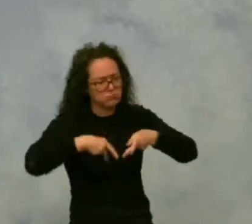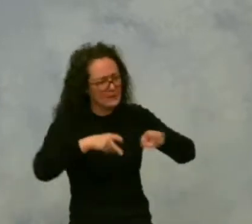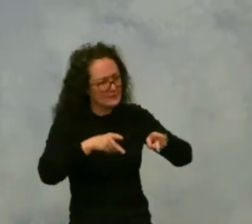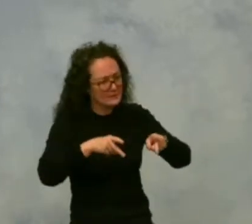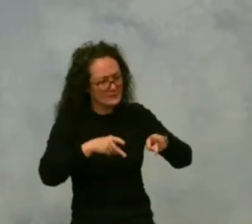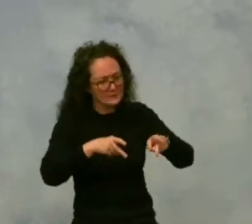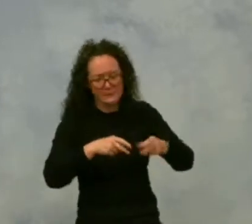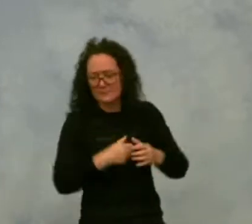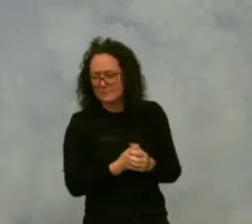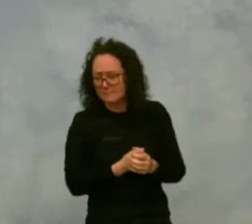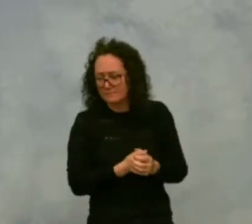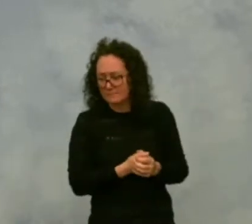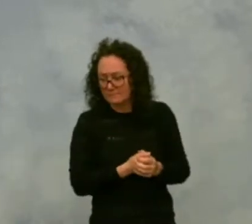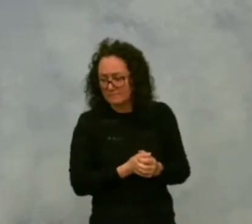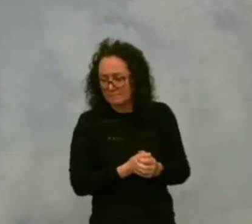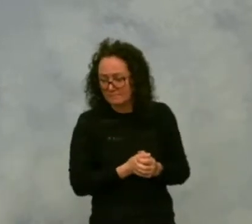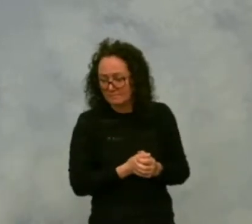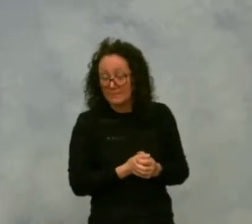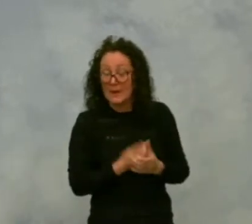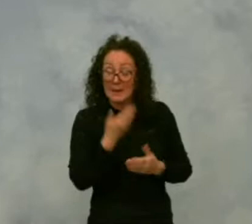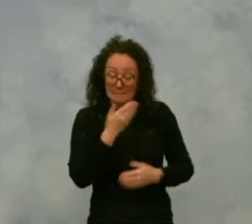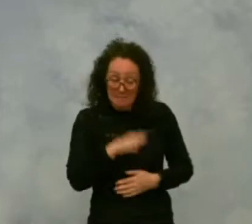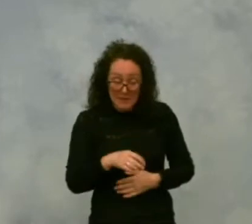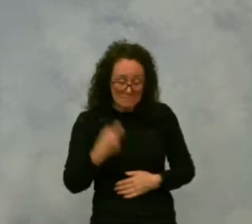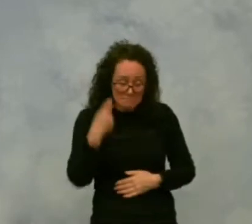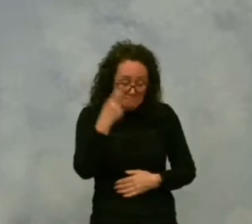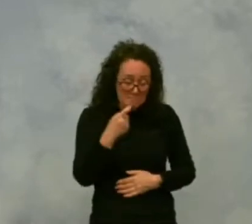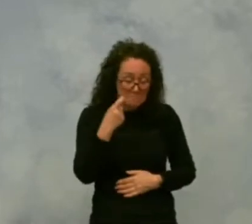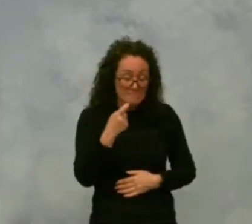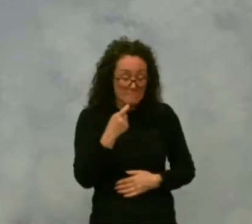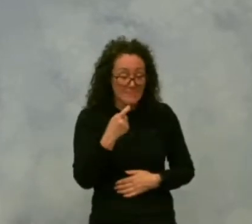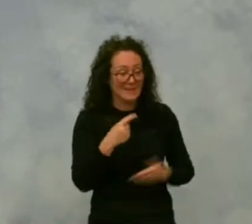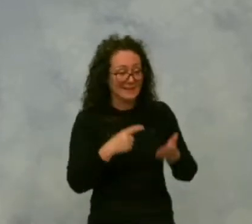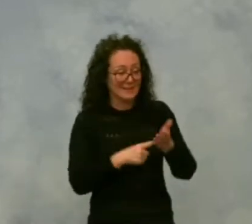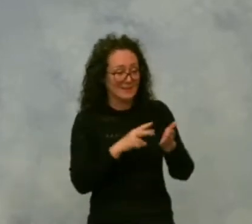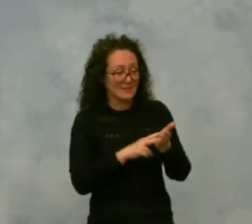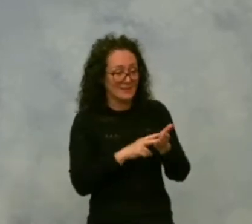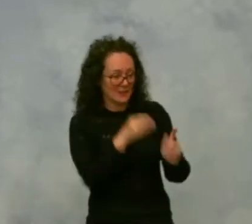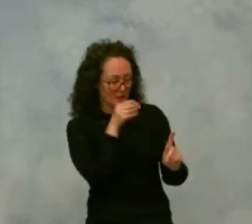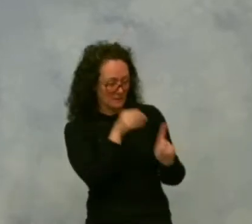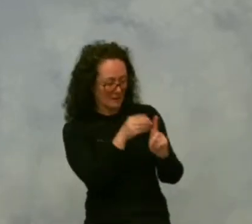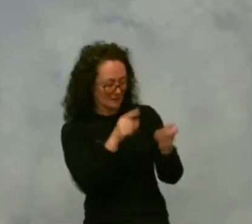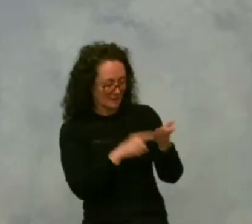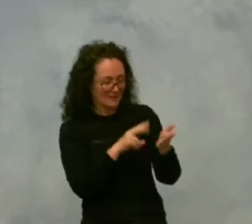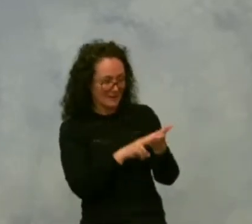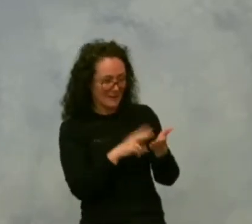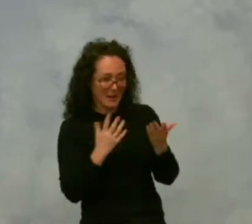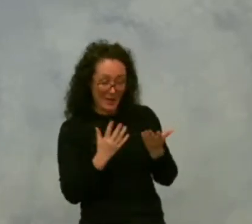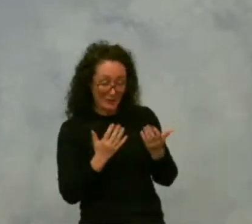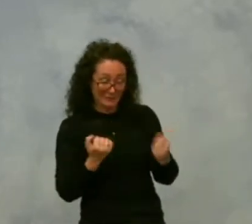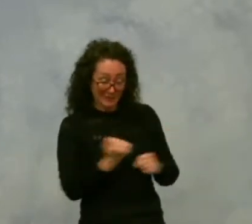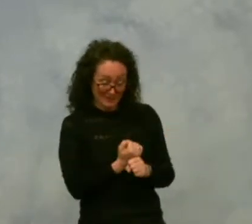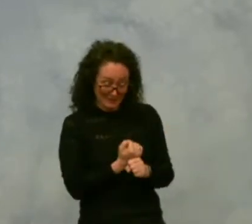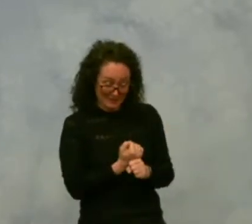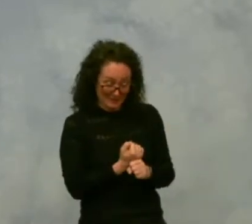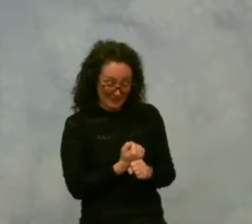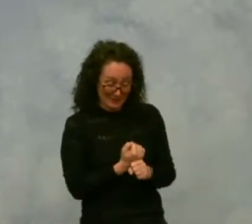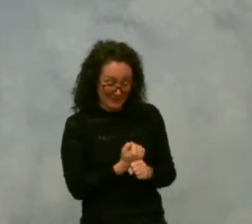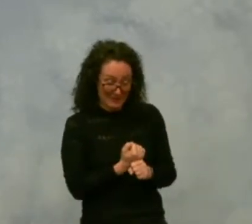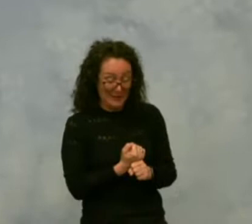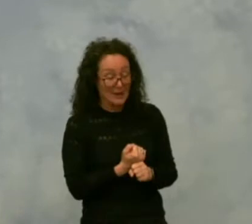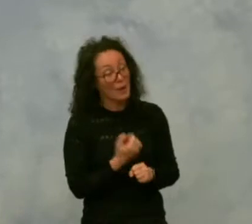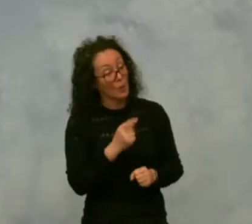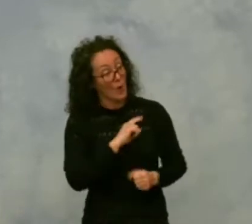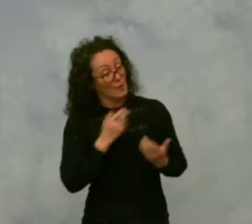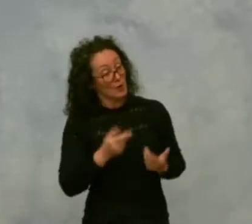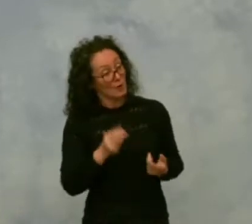kind of alternatives. We have been looking at targeted TV. We aren't rolling it out yet, but we're looking at different. It's cheaper than it used to be